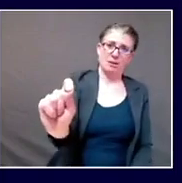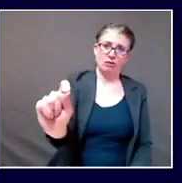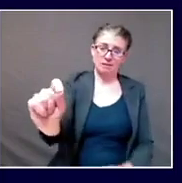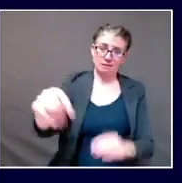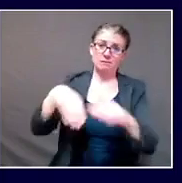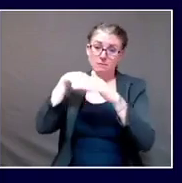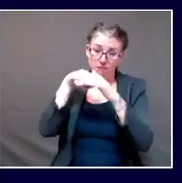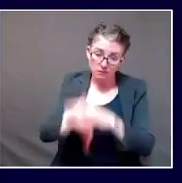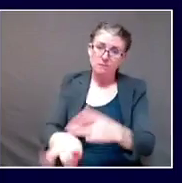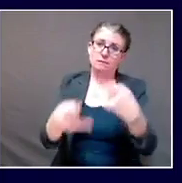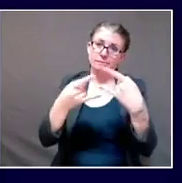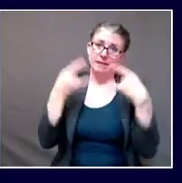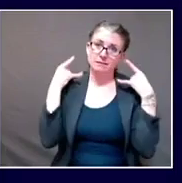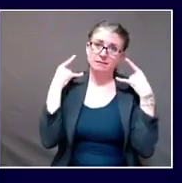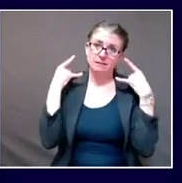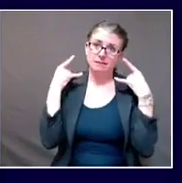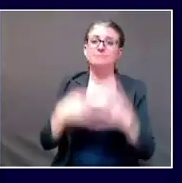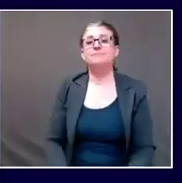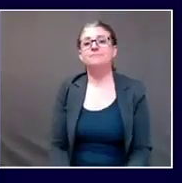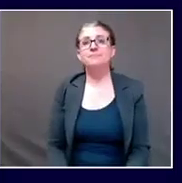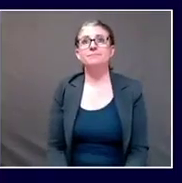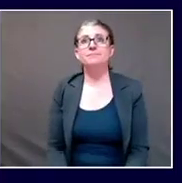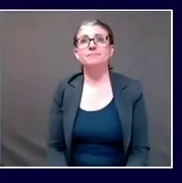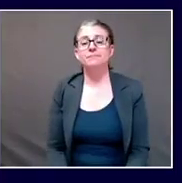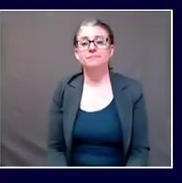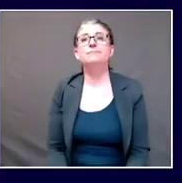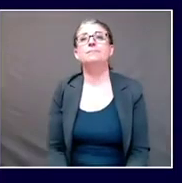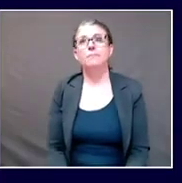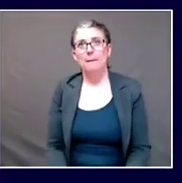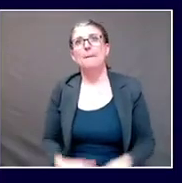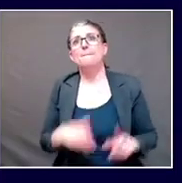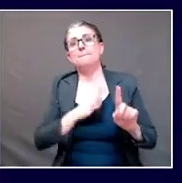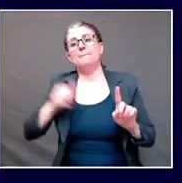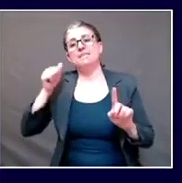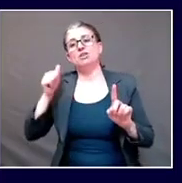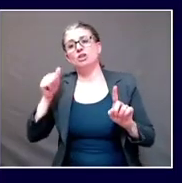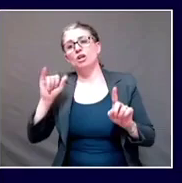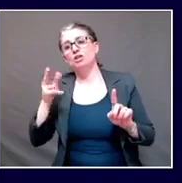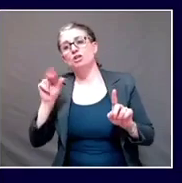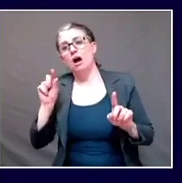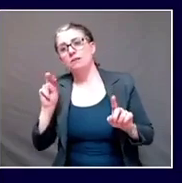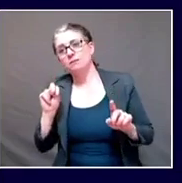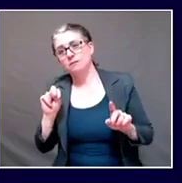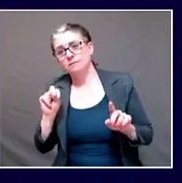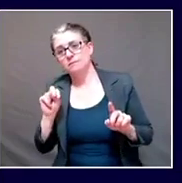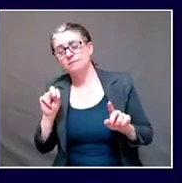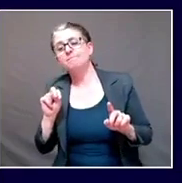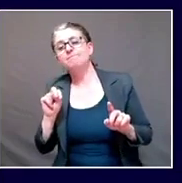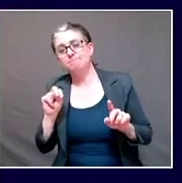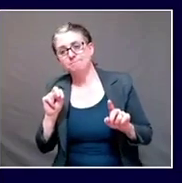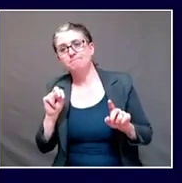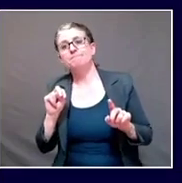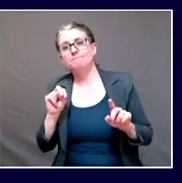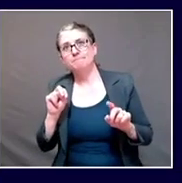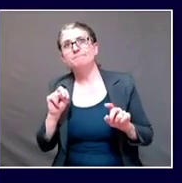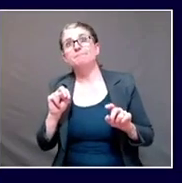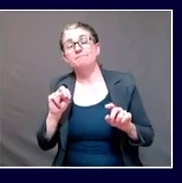Yeah, governor, if I could as well, you know, think Sam, those stores all have individual processes, as the governor mentioned, really